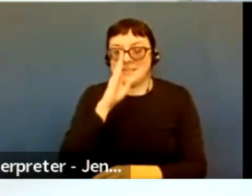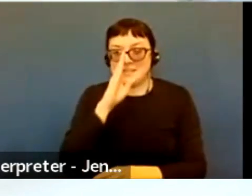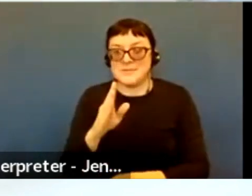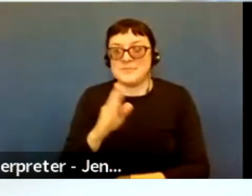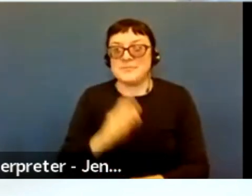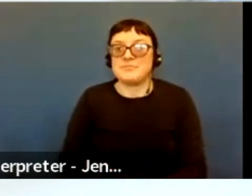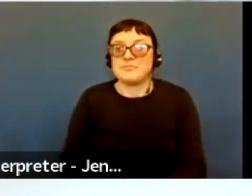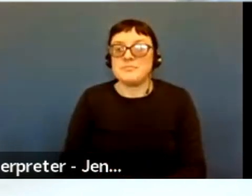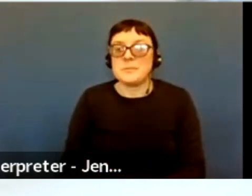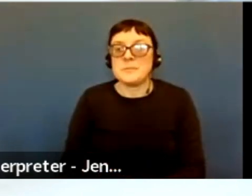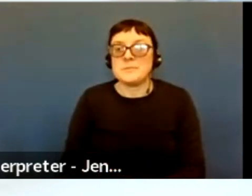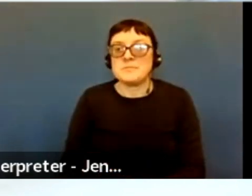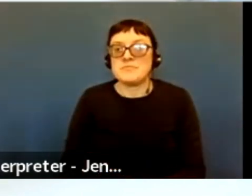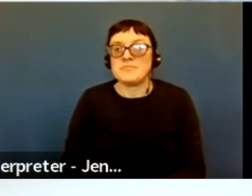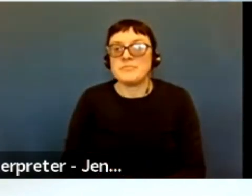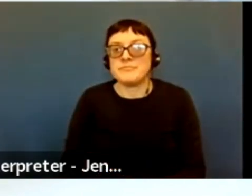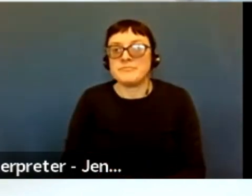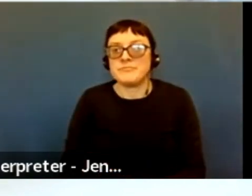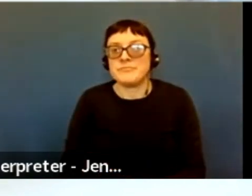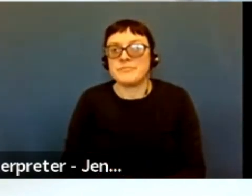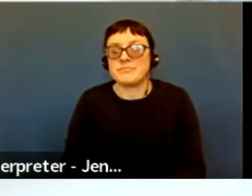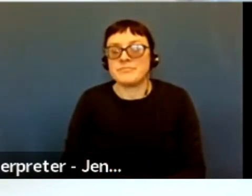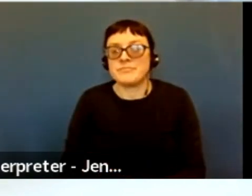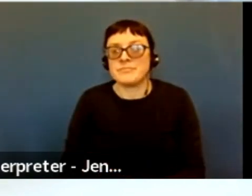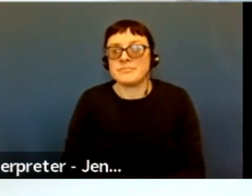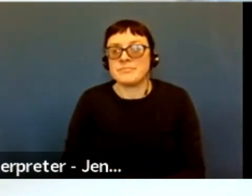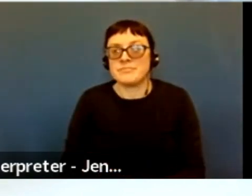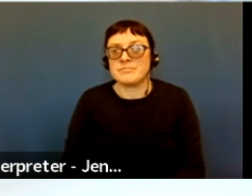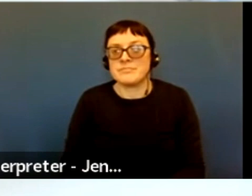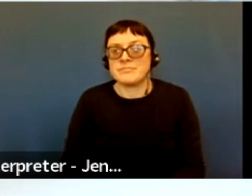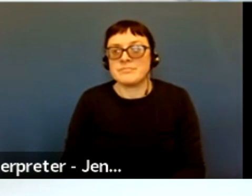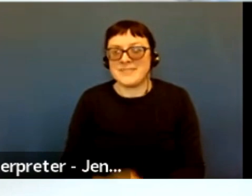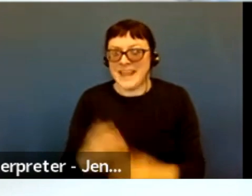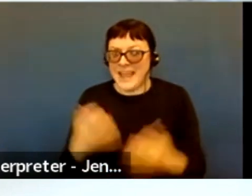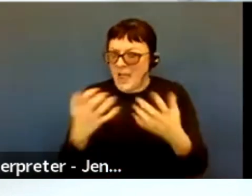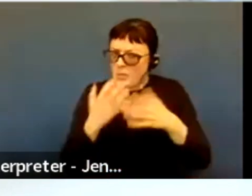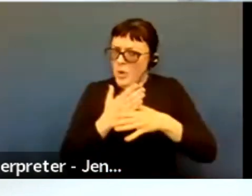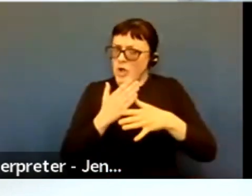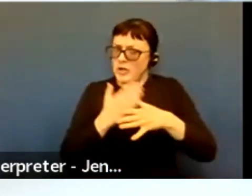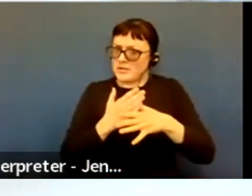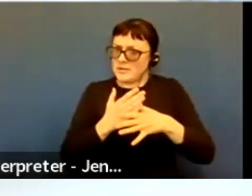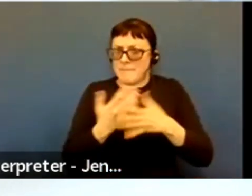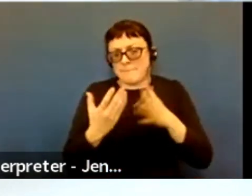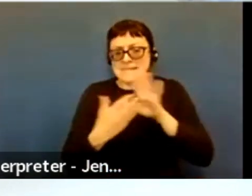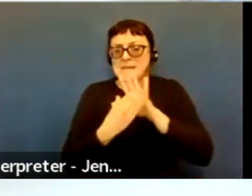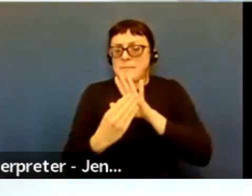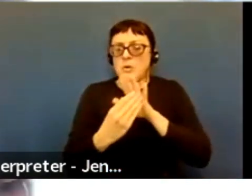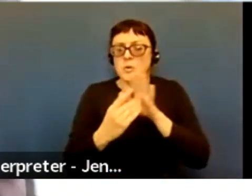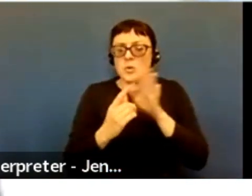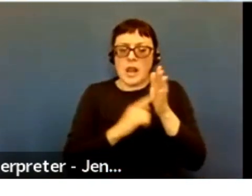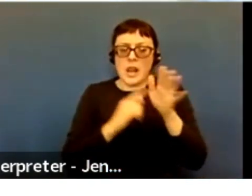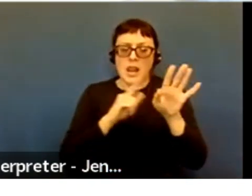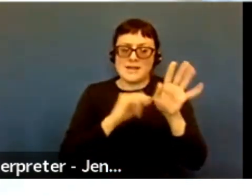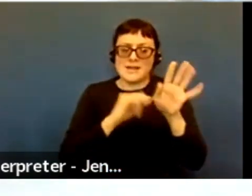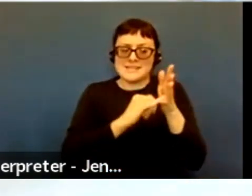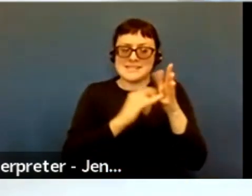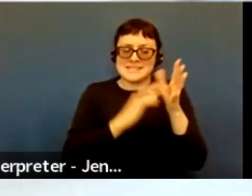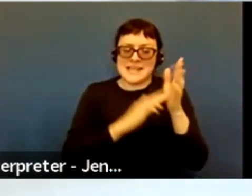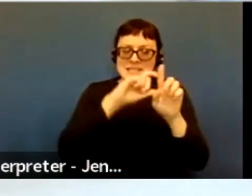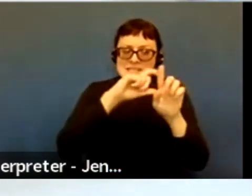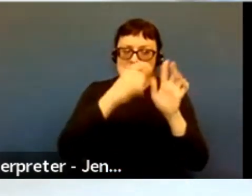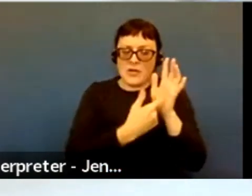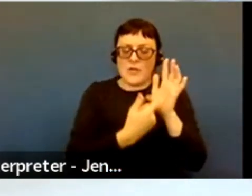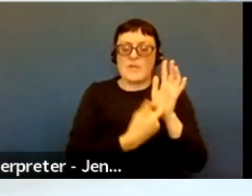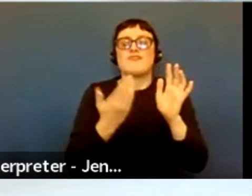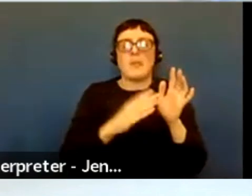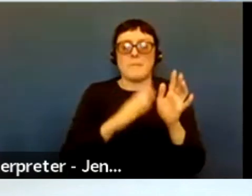notionally heterosexual, straight, then what? And how does that work? If you've got Lysander